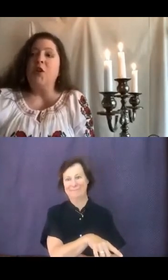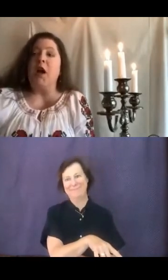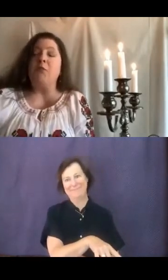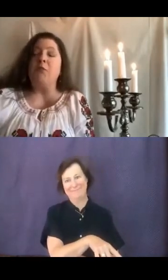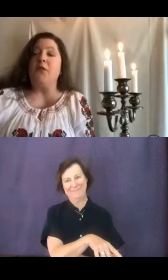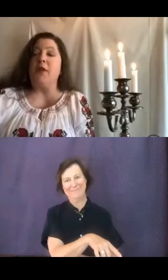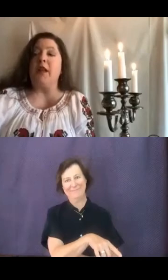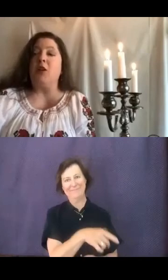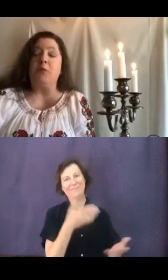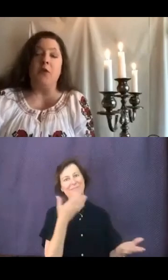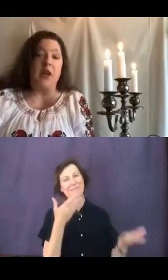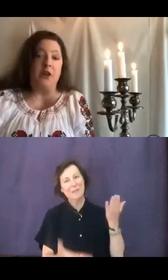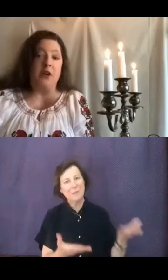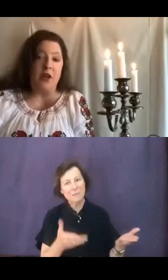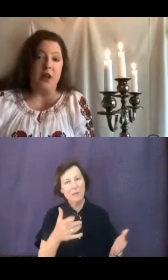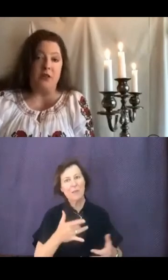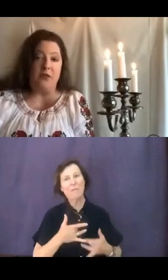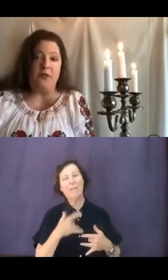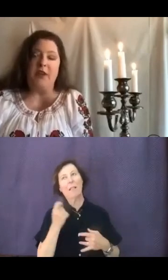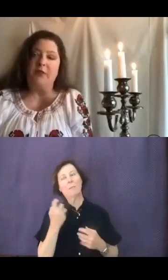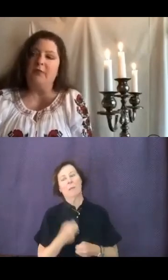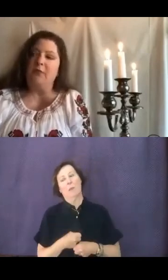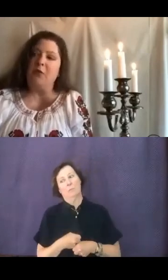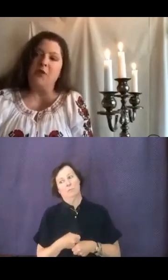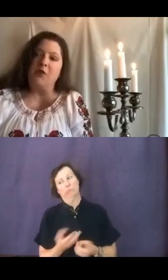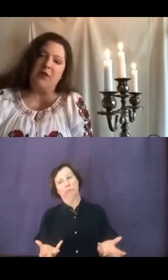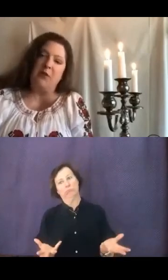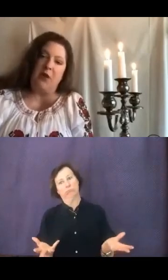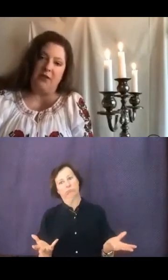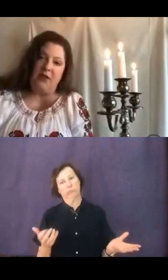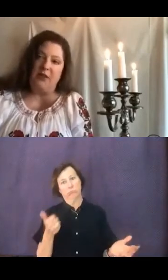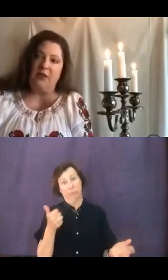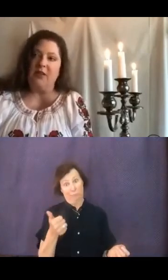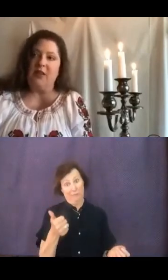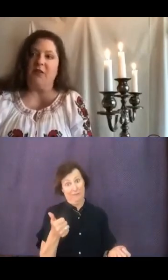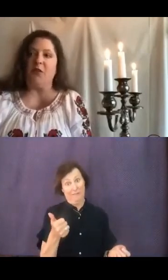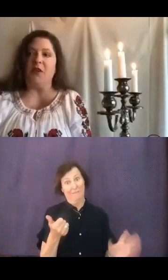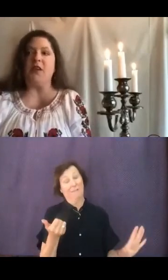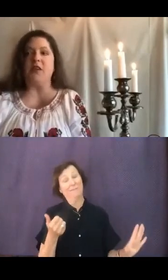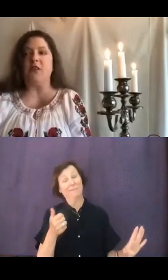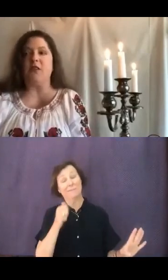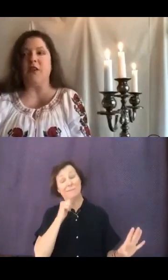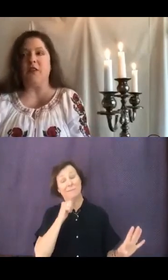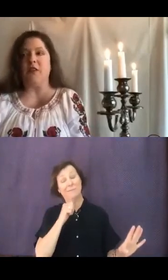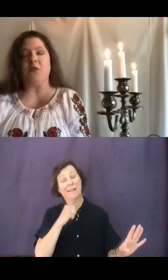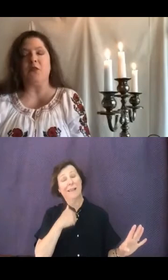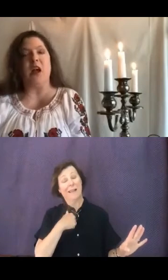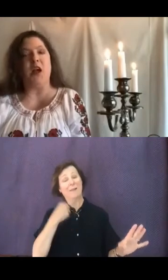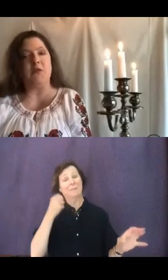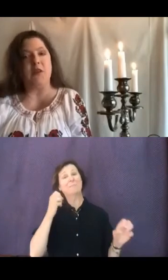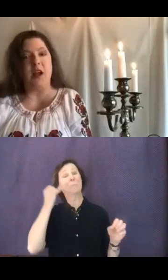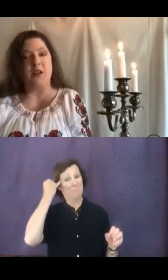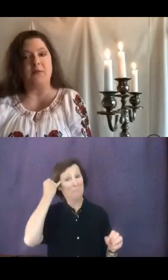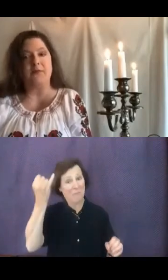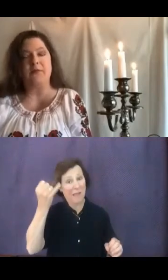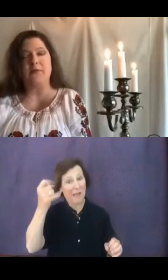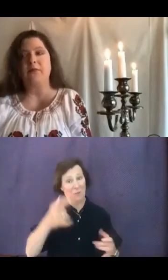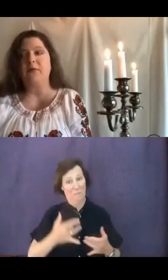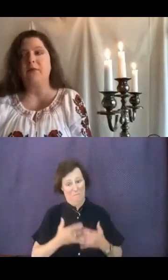You might be feeling a little burnt out yourself. It wouldn't be surprising if you didn't feel this from time to